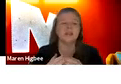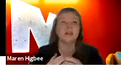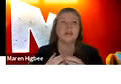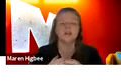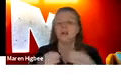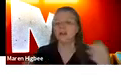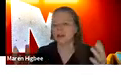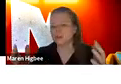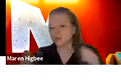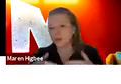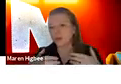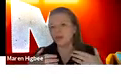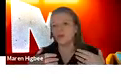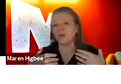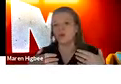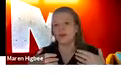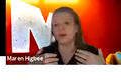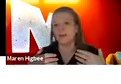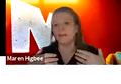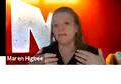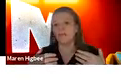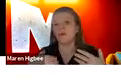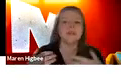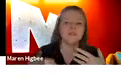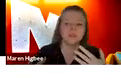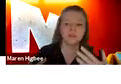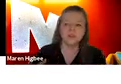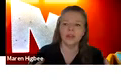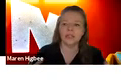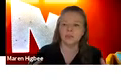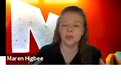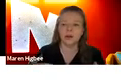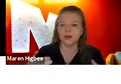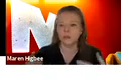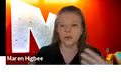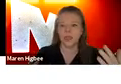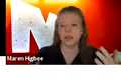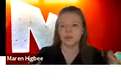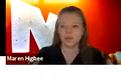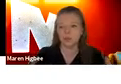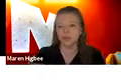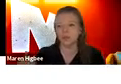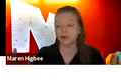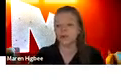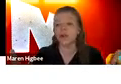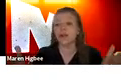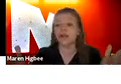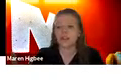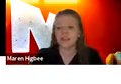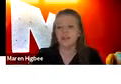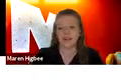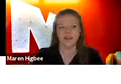the, the Luddites, or the people that weren't, um, willing to learn anything beyond communicating with family or whatever,